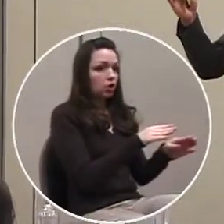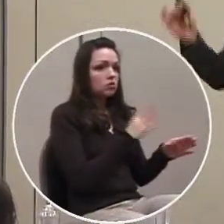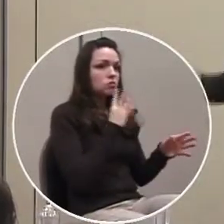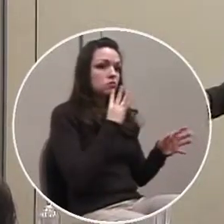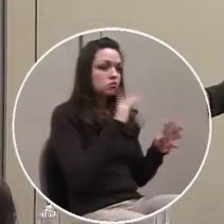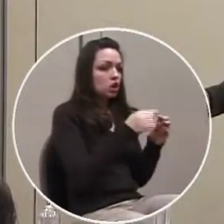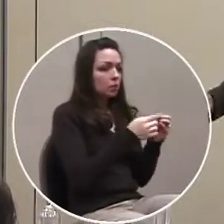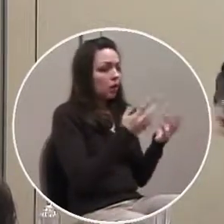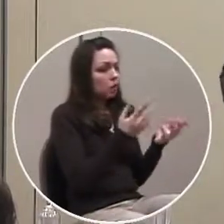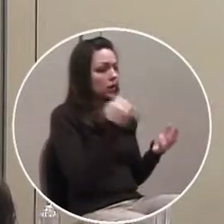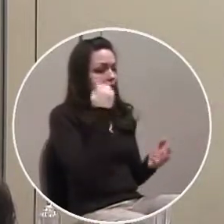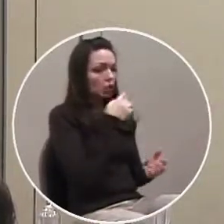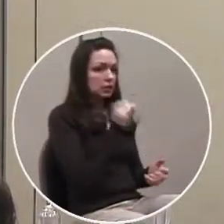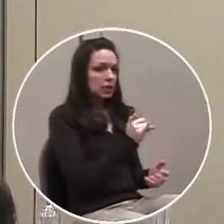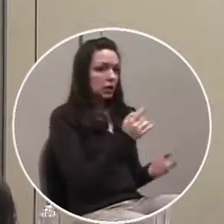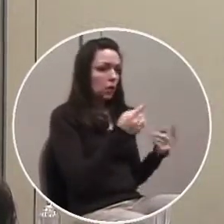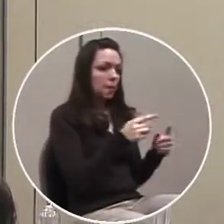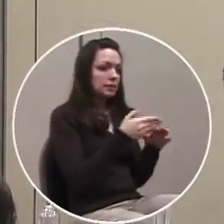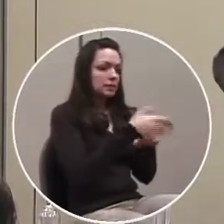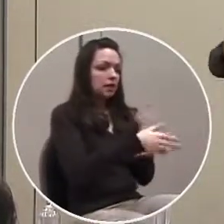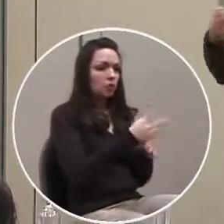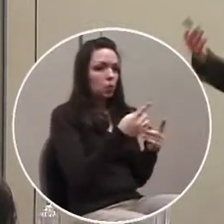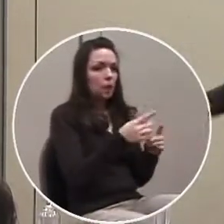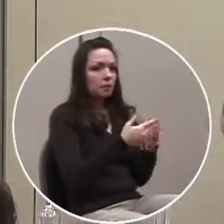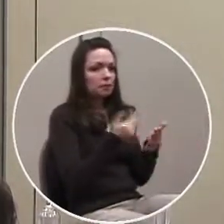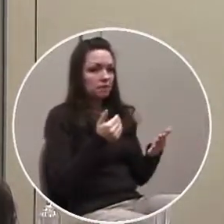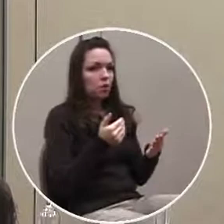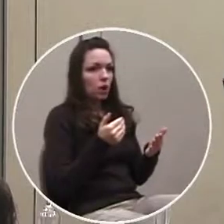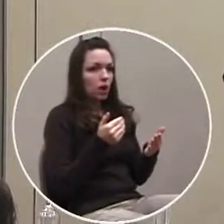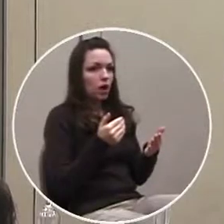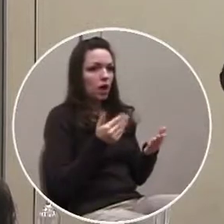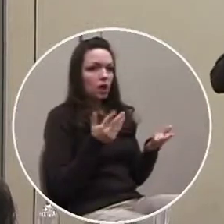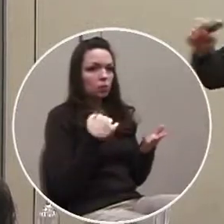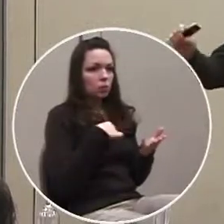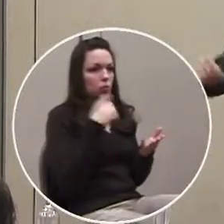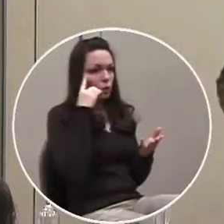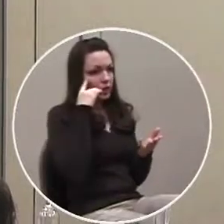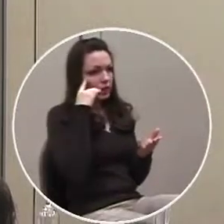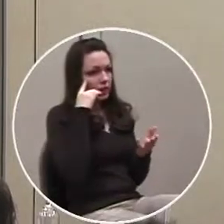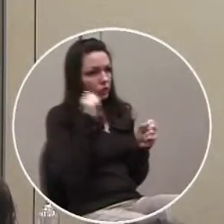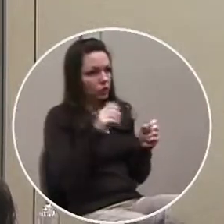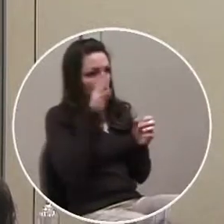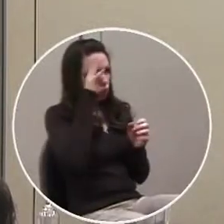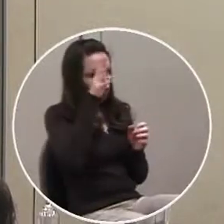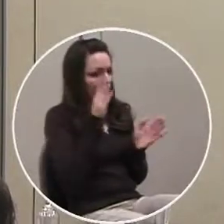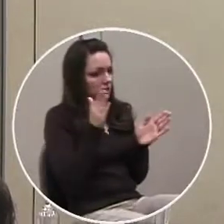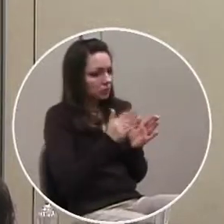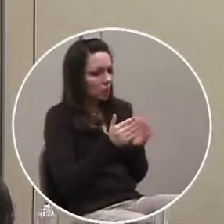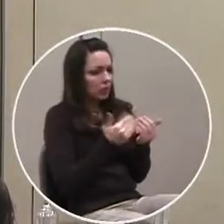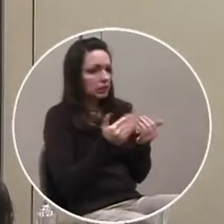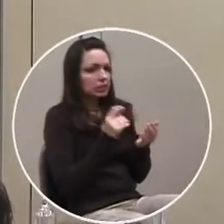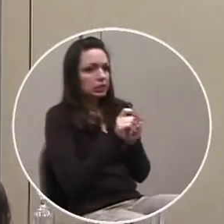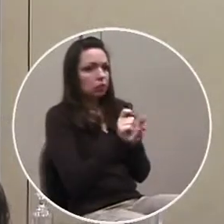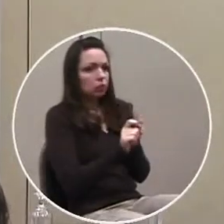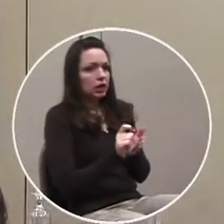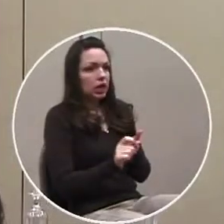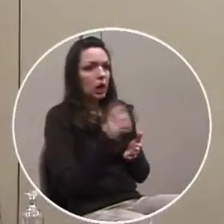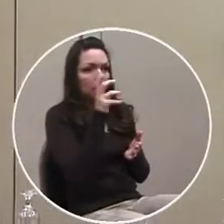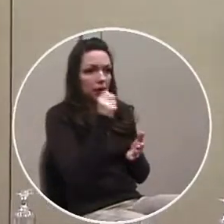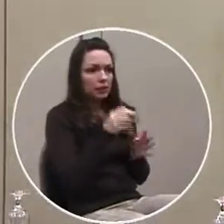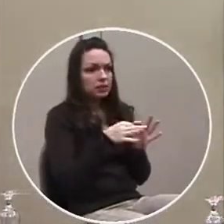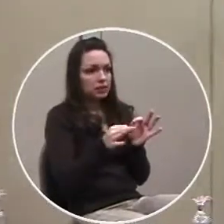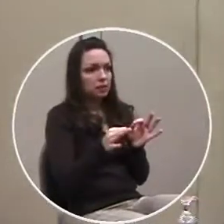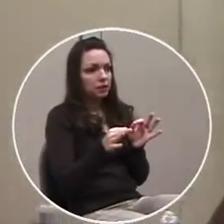like, what happens after it, what happens before it, what do we think, and we create a small, easily written out hypothesis